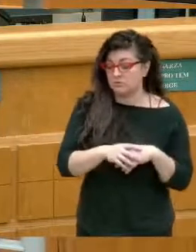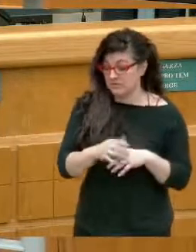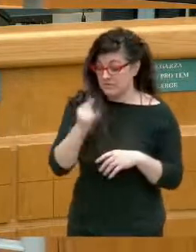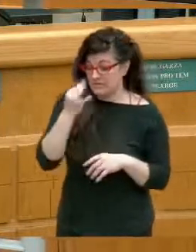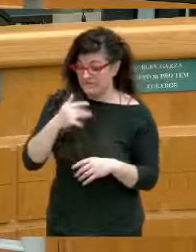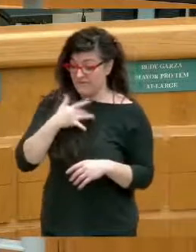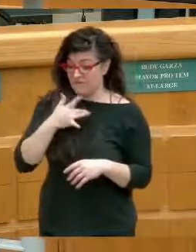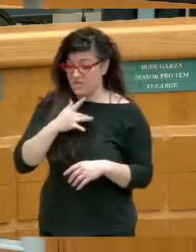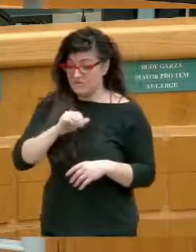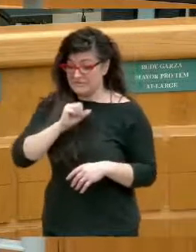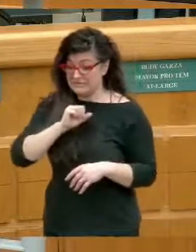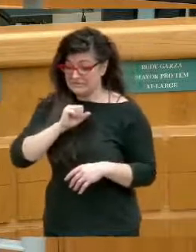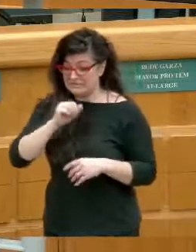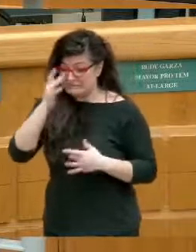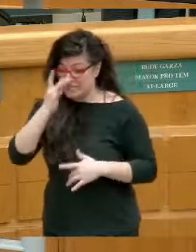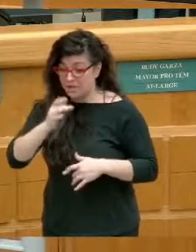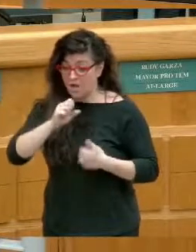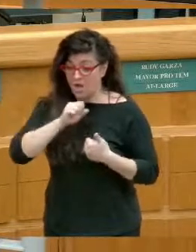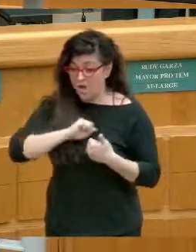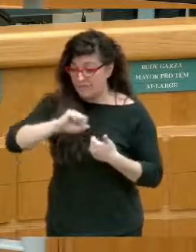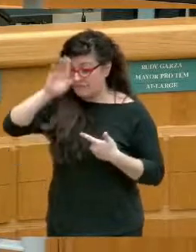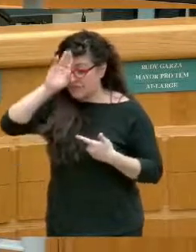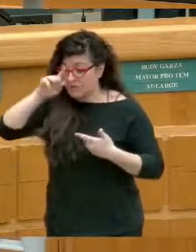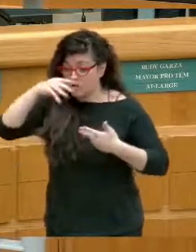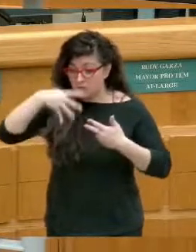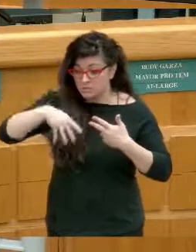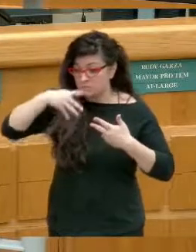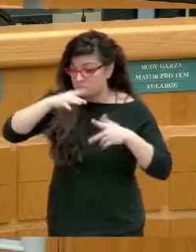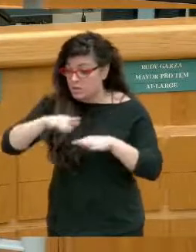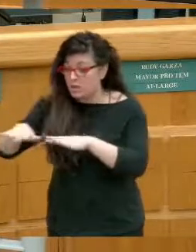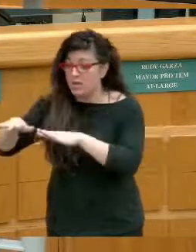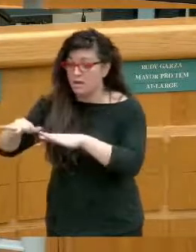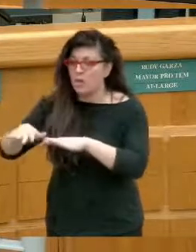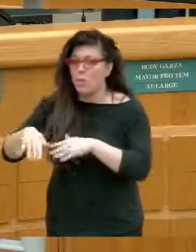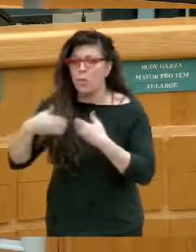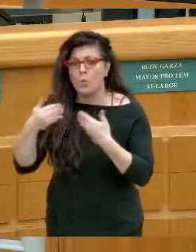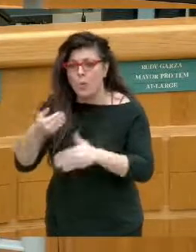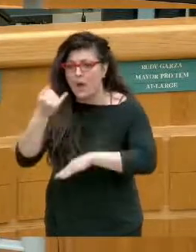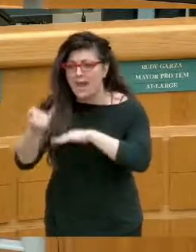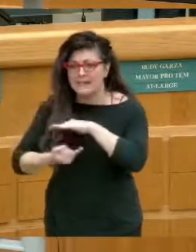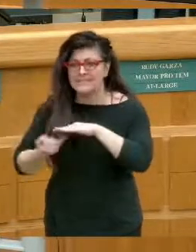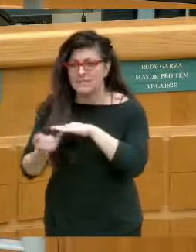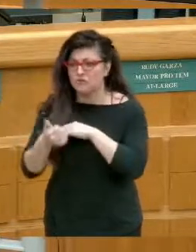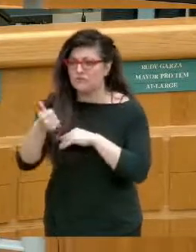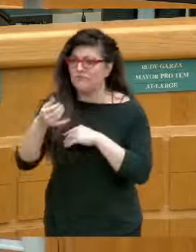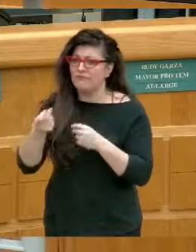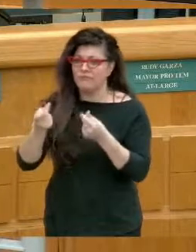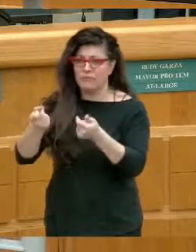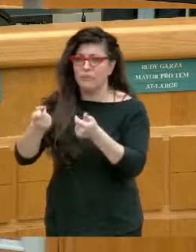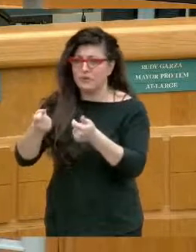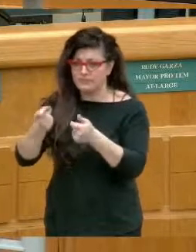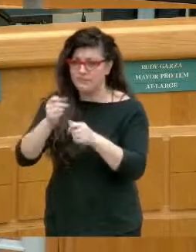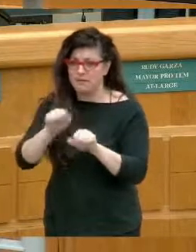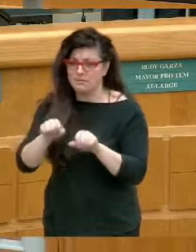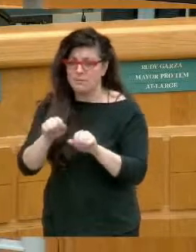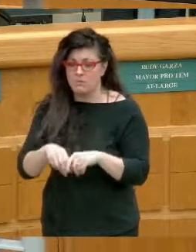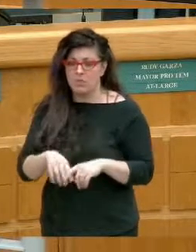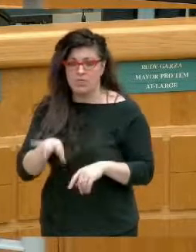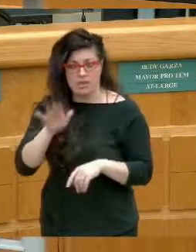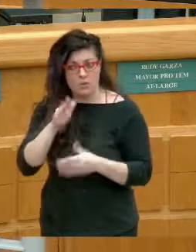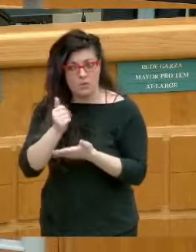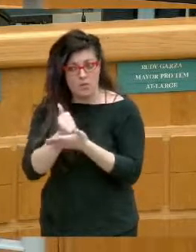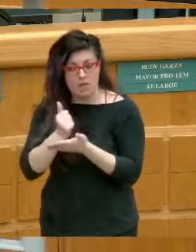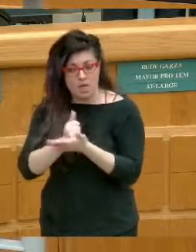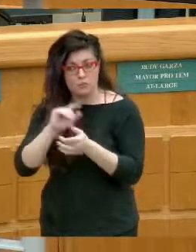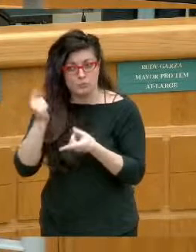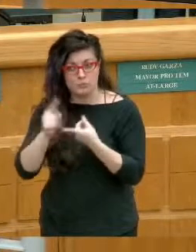symptomatic, very critical, especially during these small flare-up and outbreak scenarios that we're seeing right now. That will help to keep it